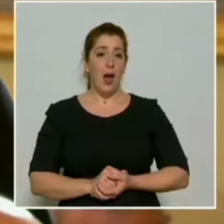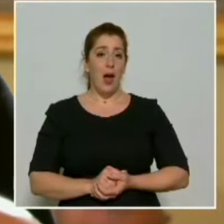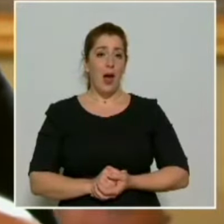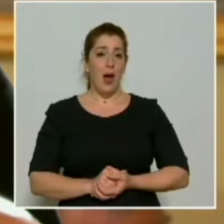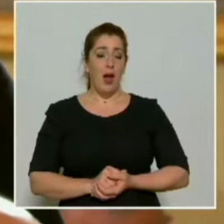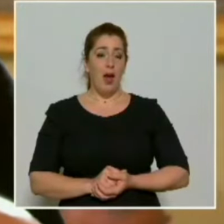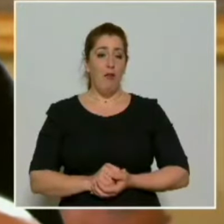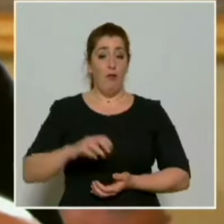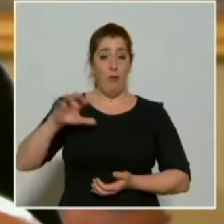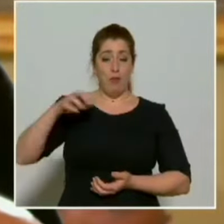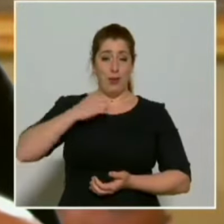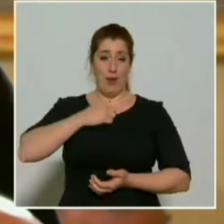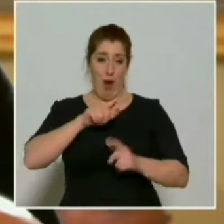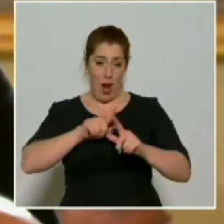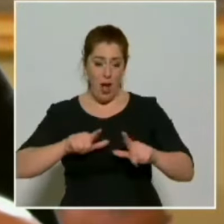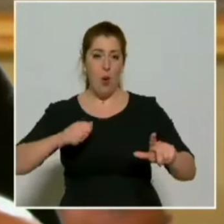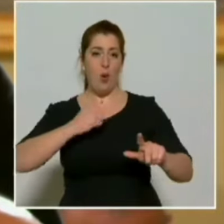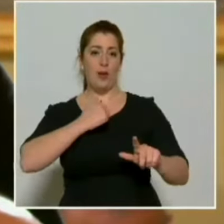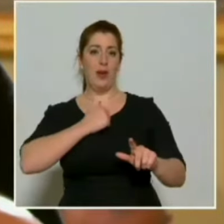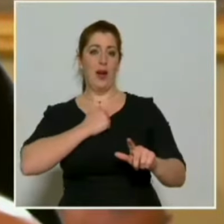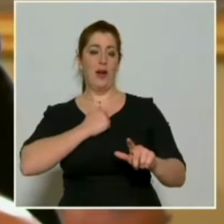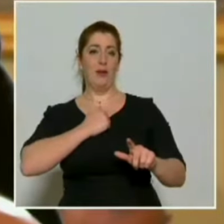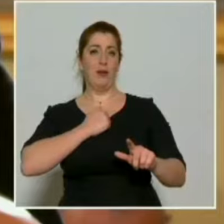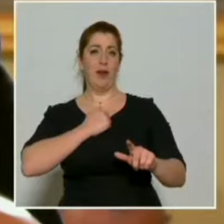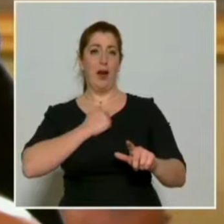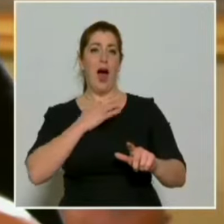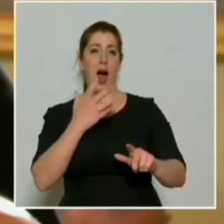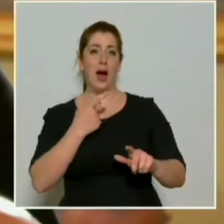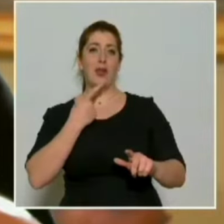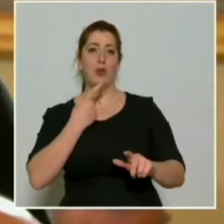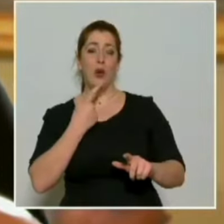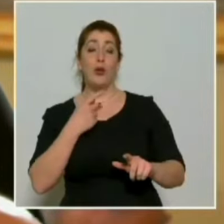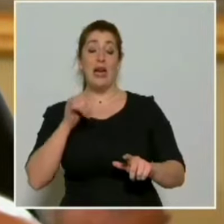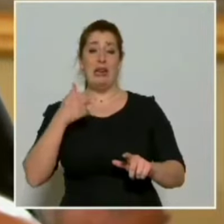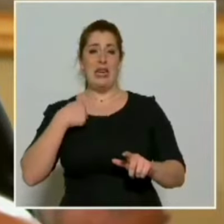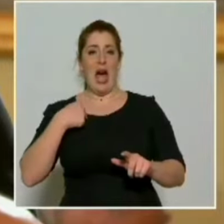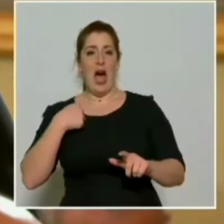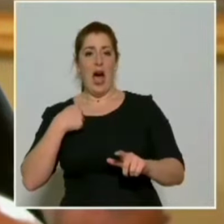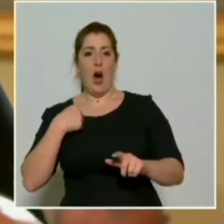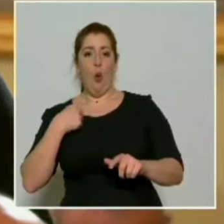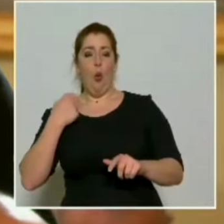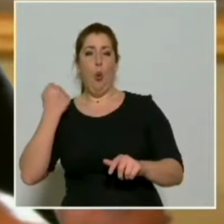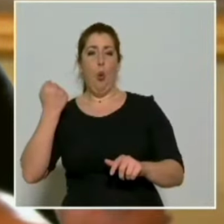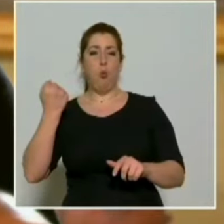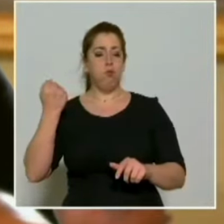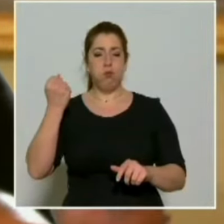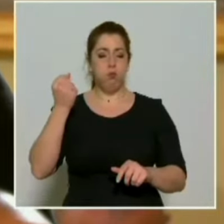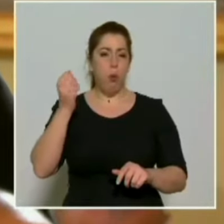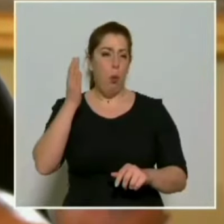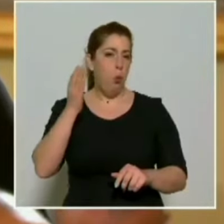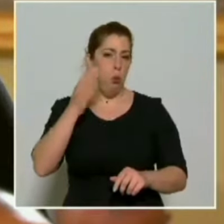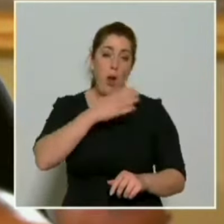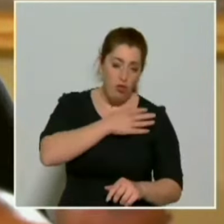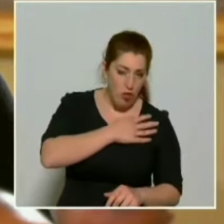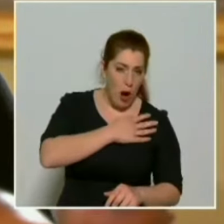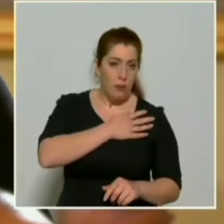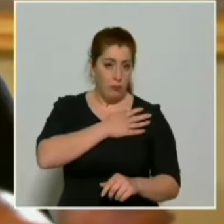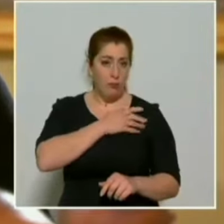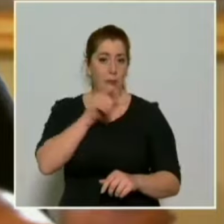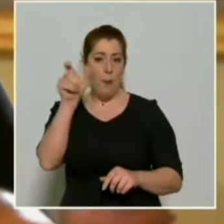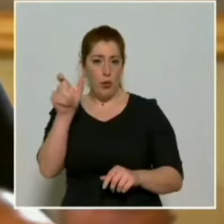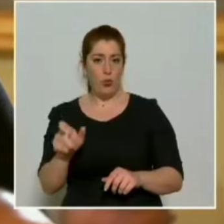meta tweġġa' lil xi ħadd b'idejk dan jista' jfiq malajr. Imma meta tweġġa' lil xi ħadd